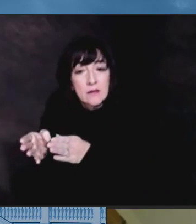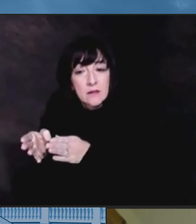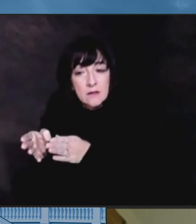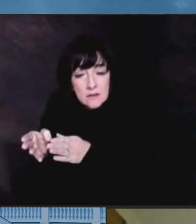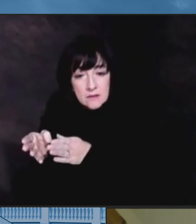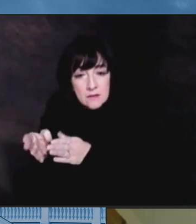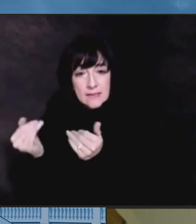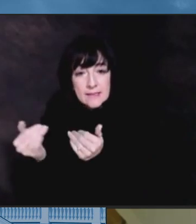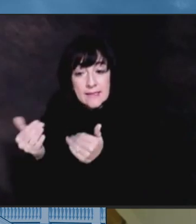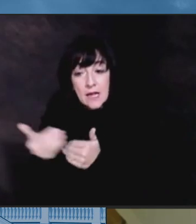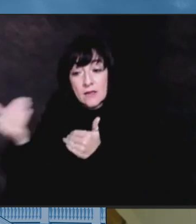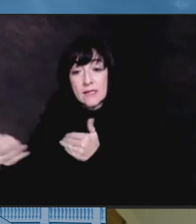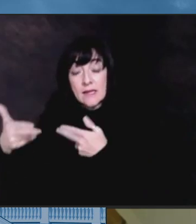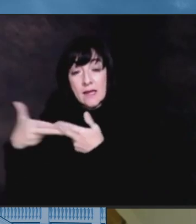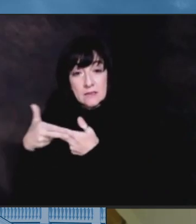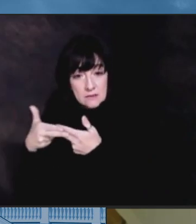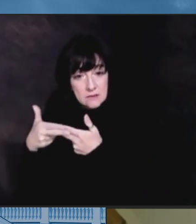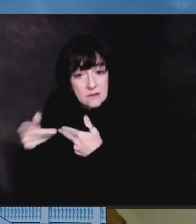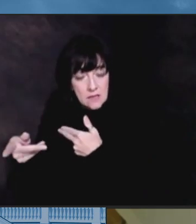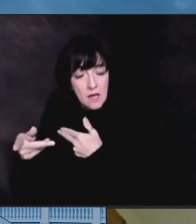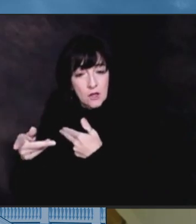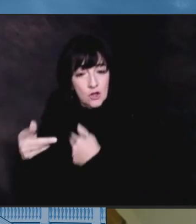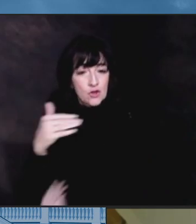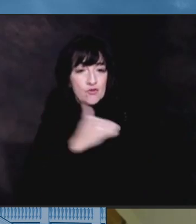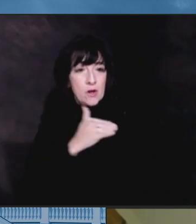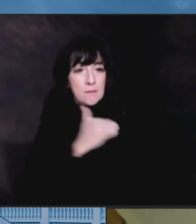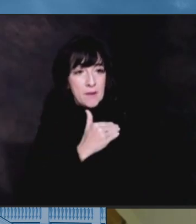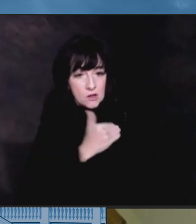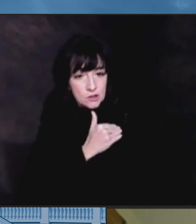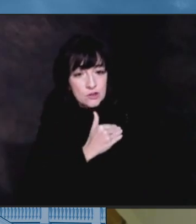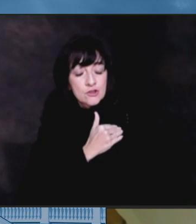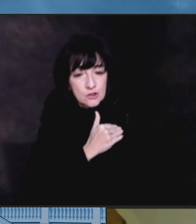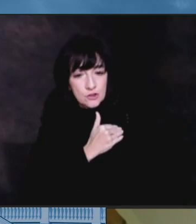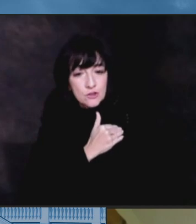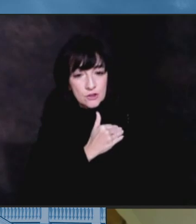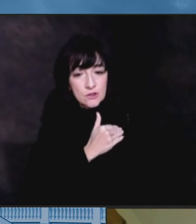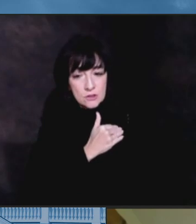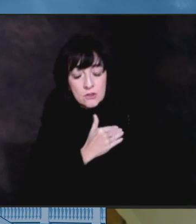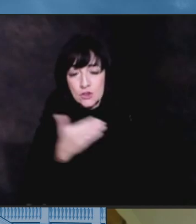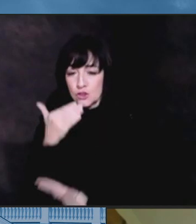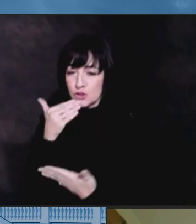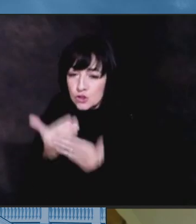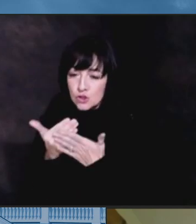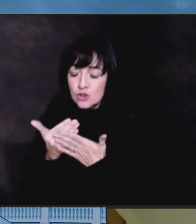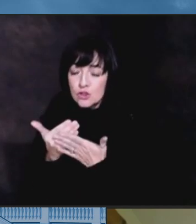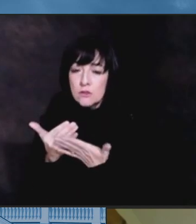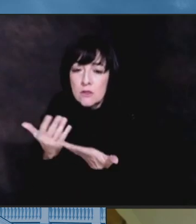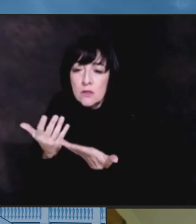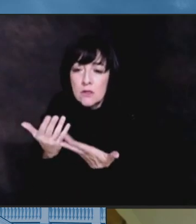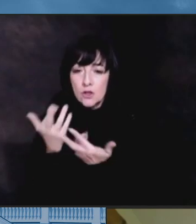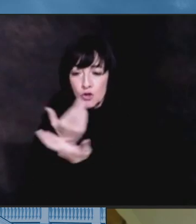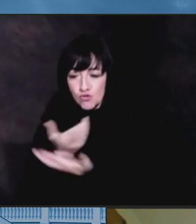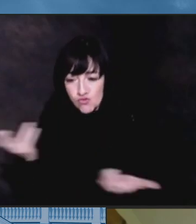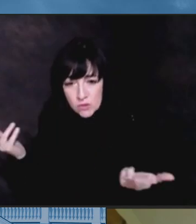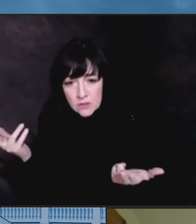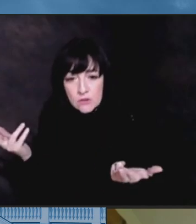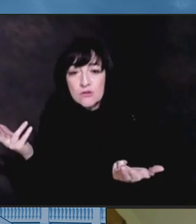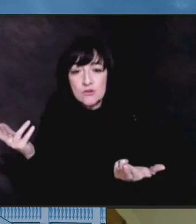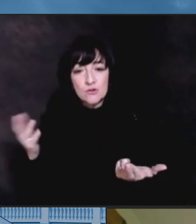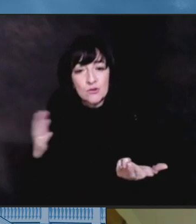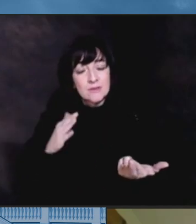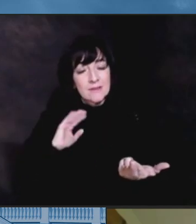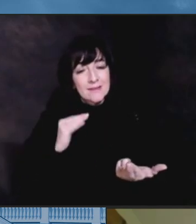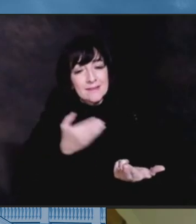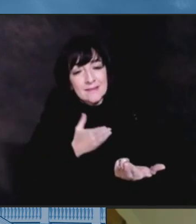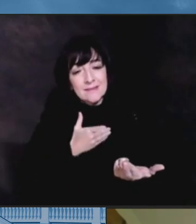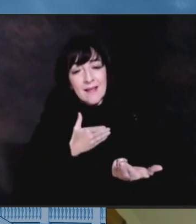now, which is really just a reminder that we have a lot of good resources on our coronavirus webpage under